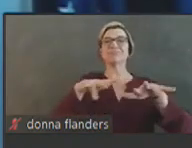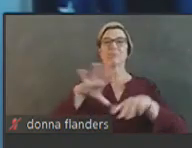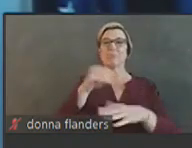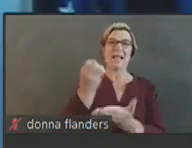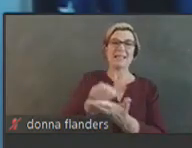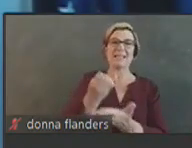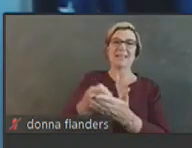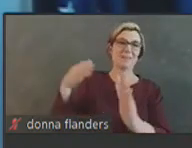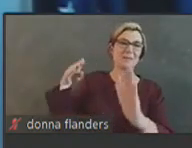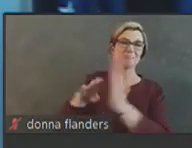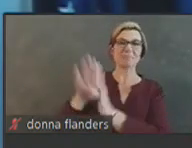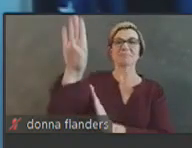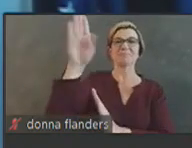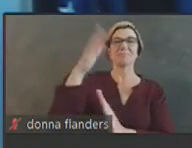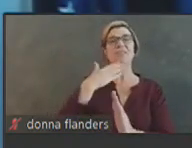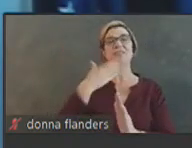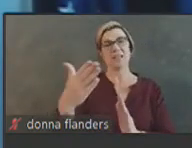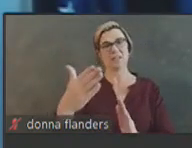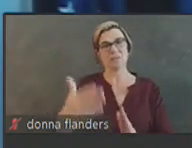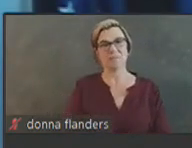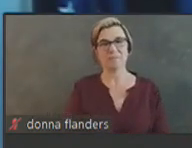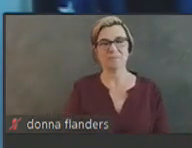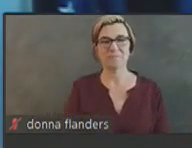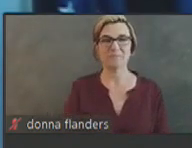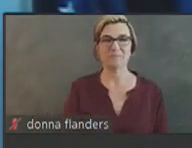prosperity. Thank you.